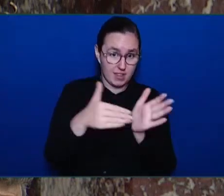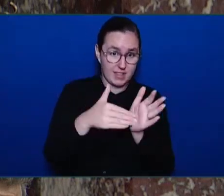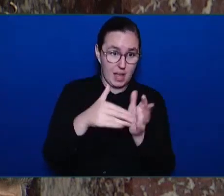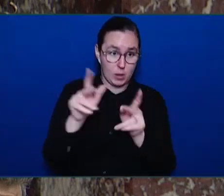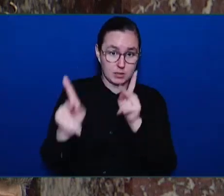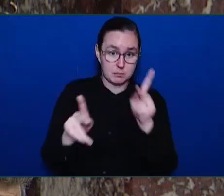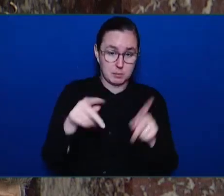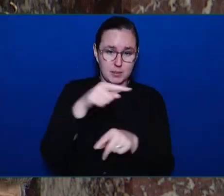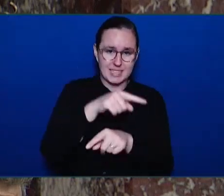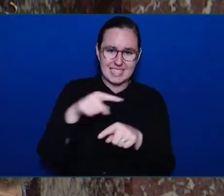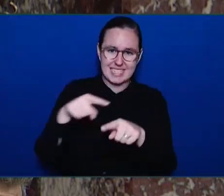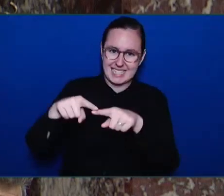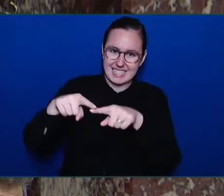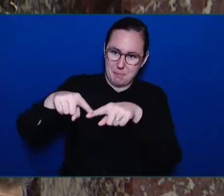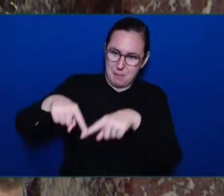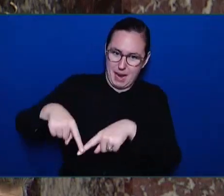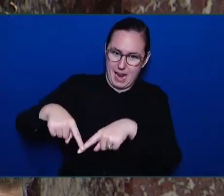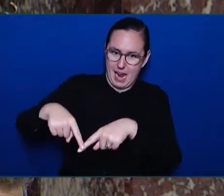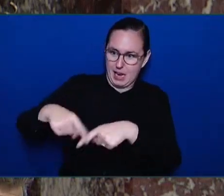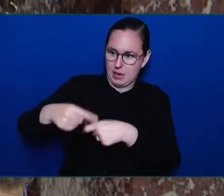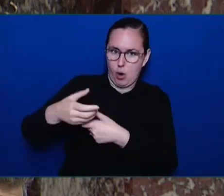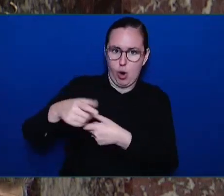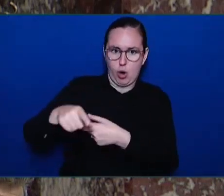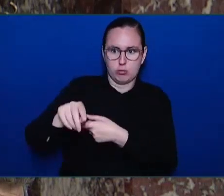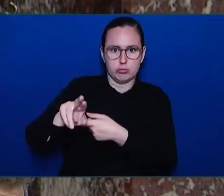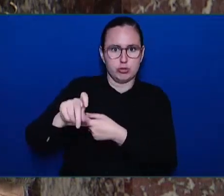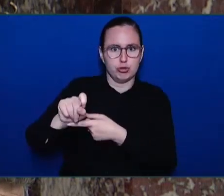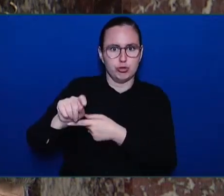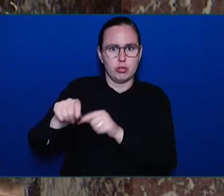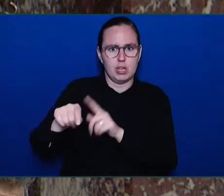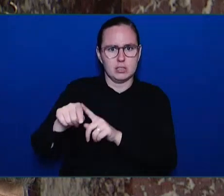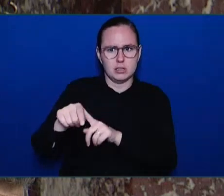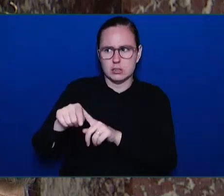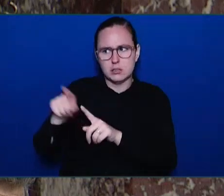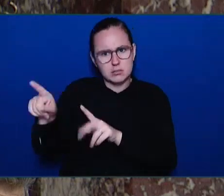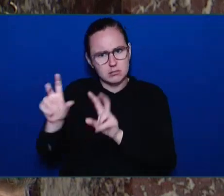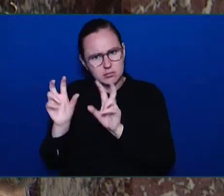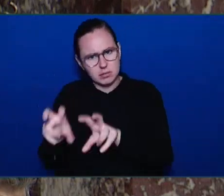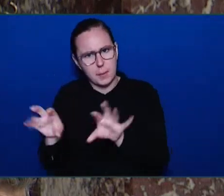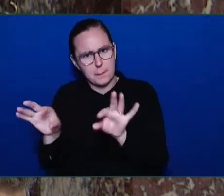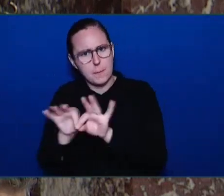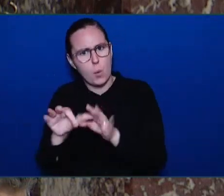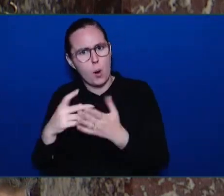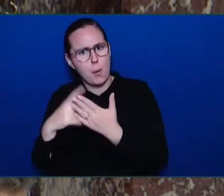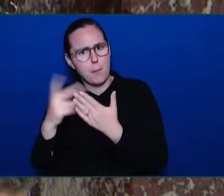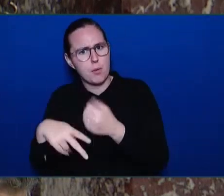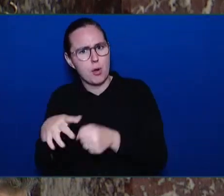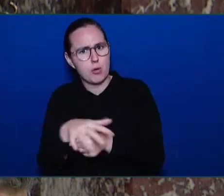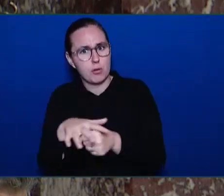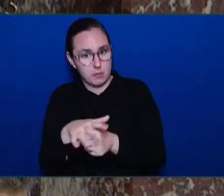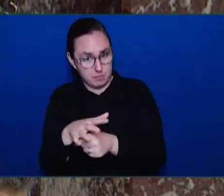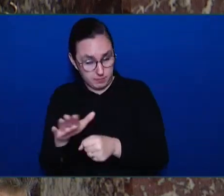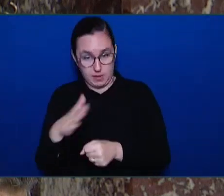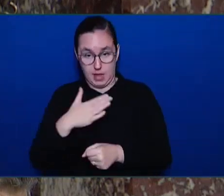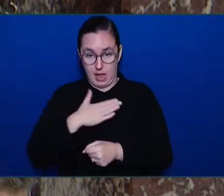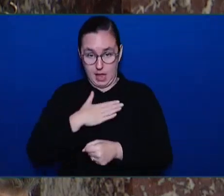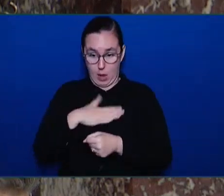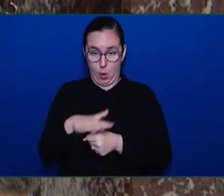important projects in their communities. Our local government colleagues rely on these funds to be able to